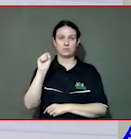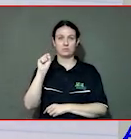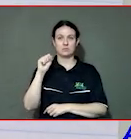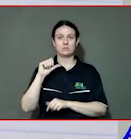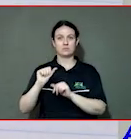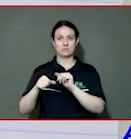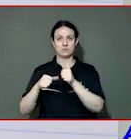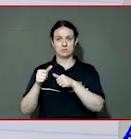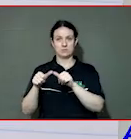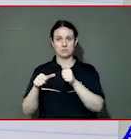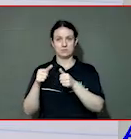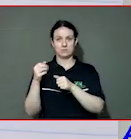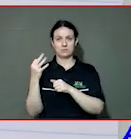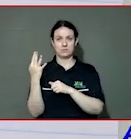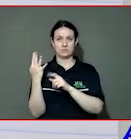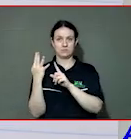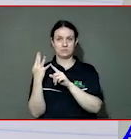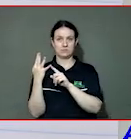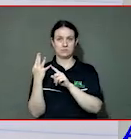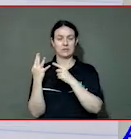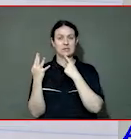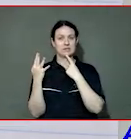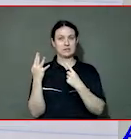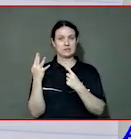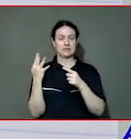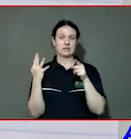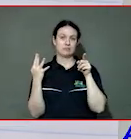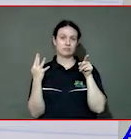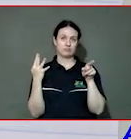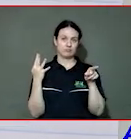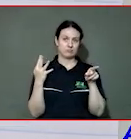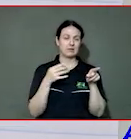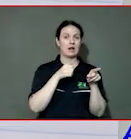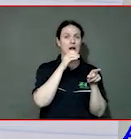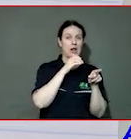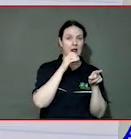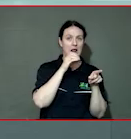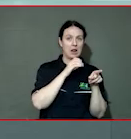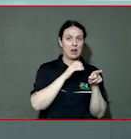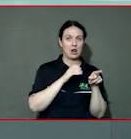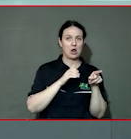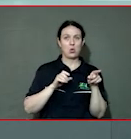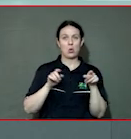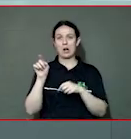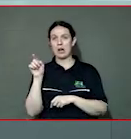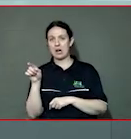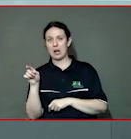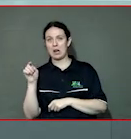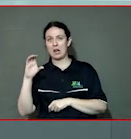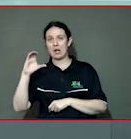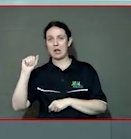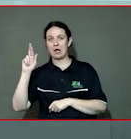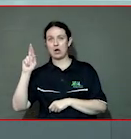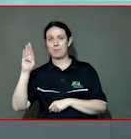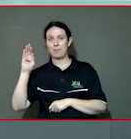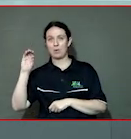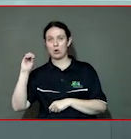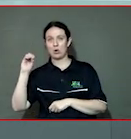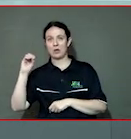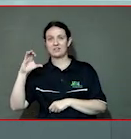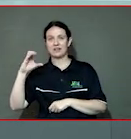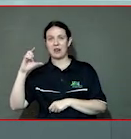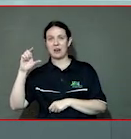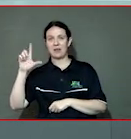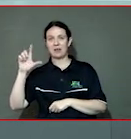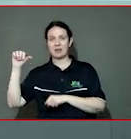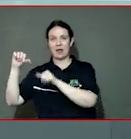So that means you're going to say A is an alcohol, B is a carboxylic acid. So